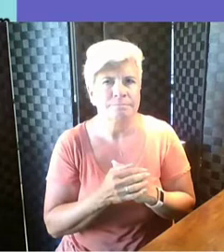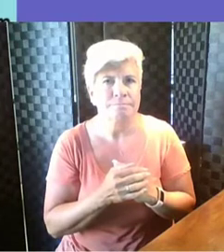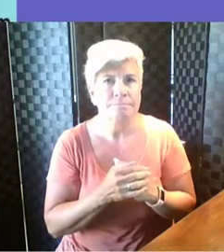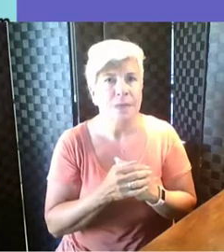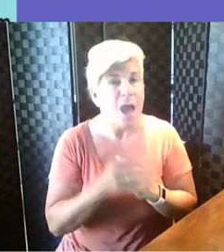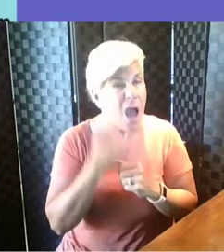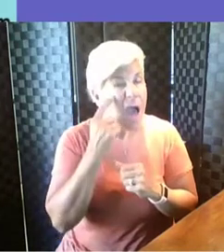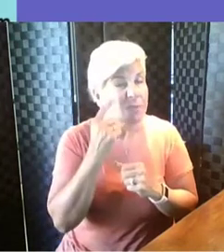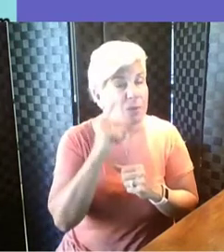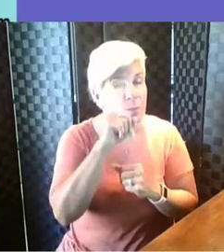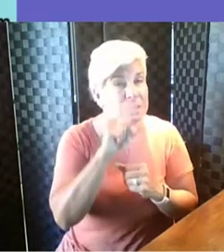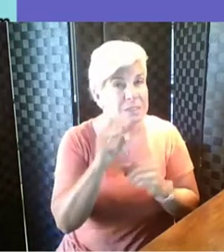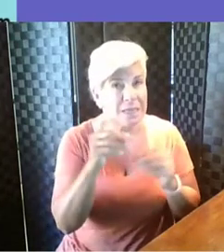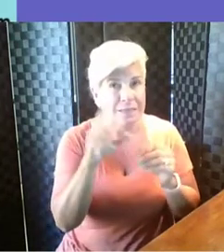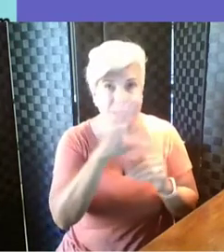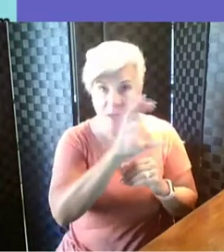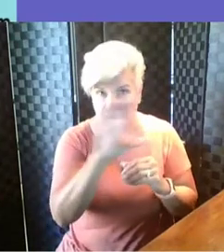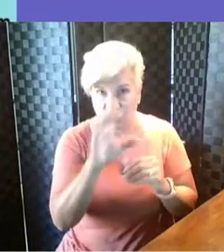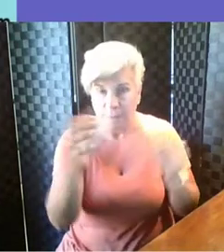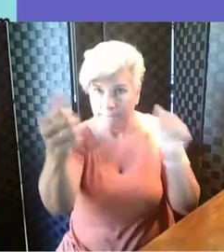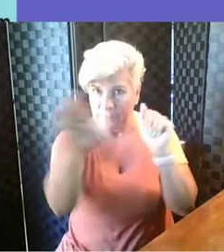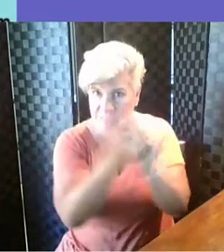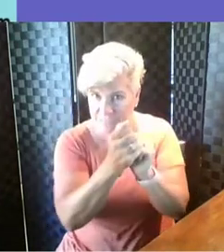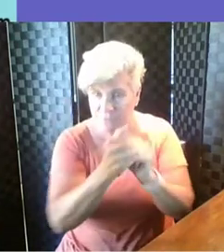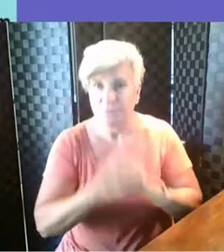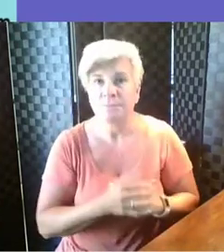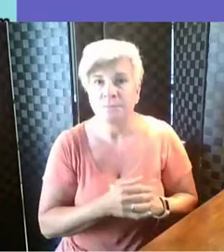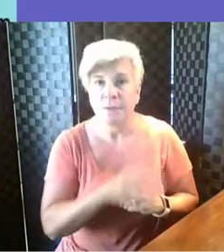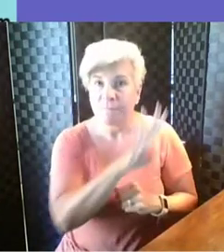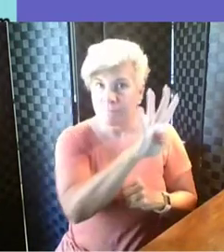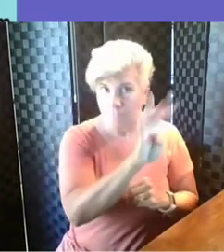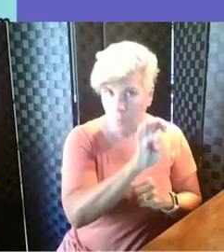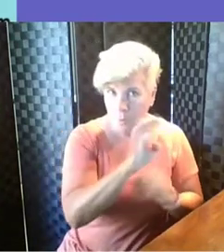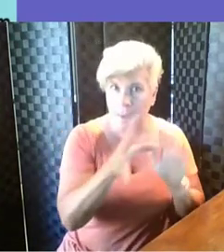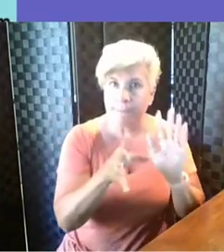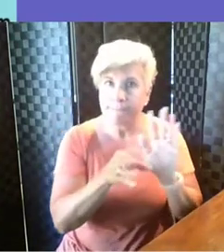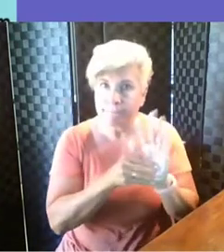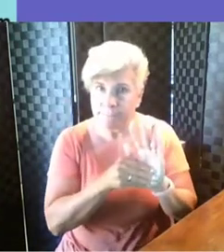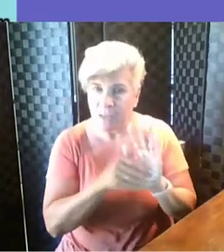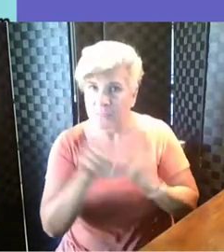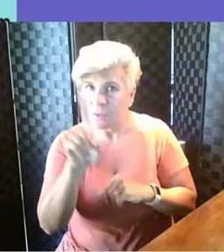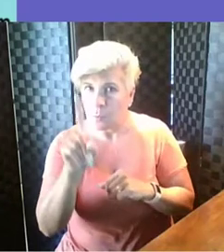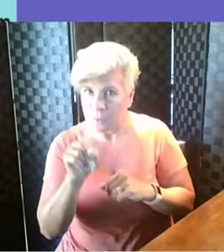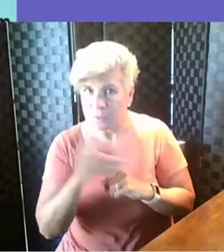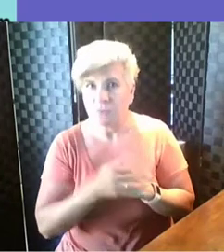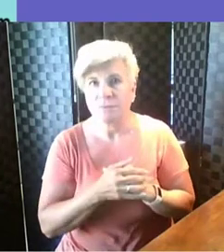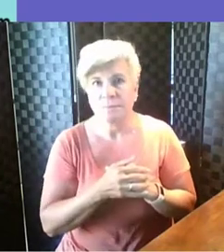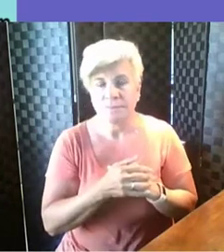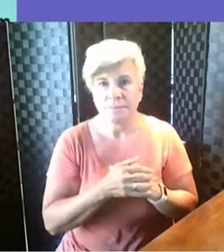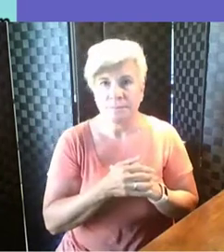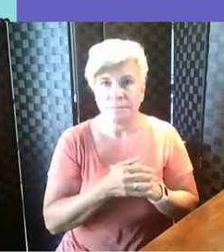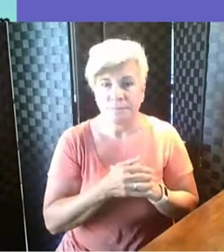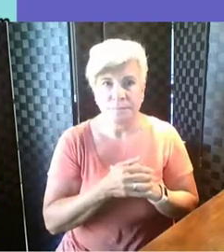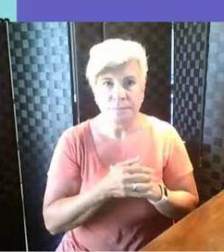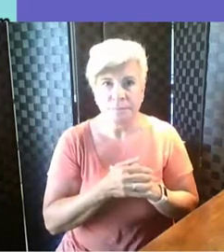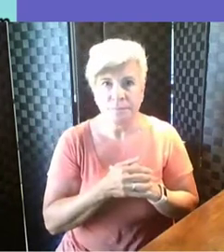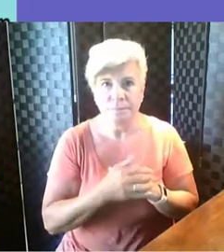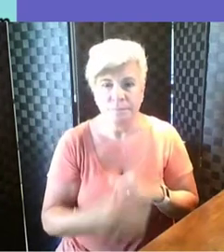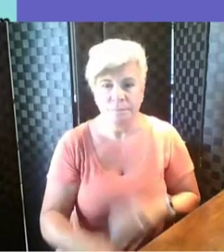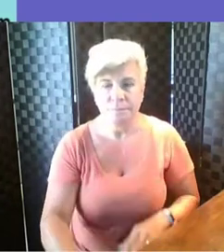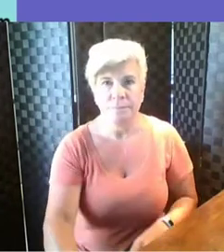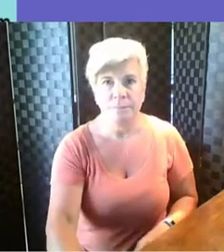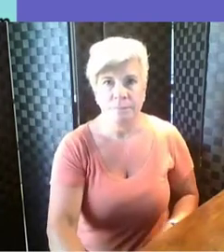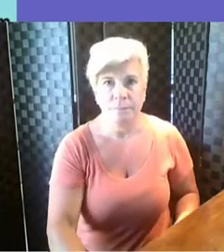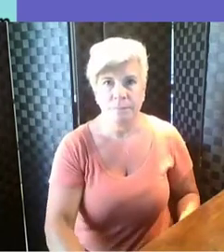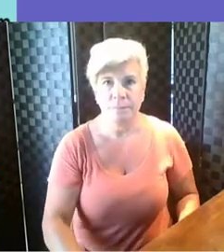Yeah, I think we need to put the hundreds together first. So 400 plus 100. What's